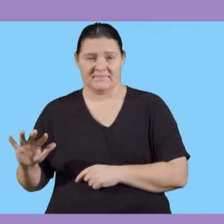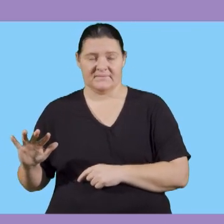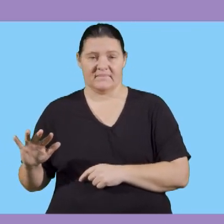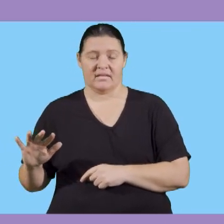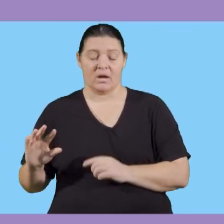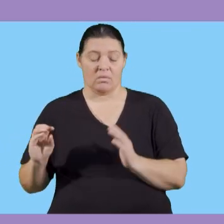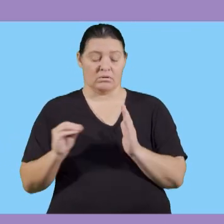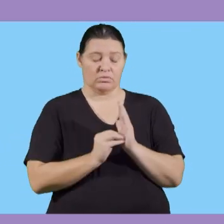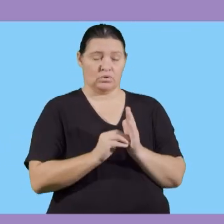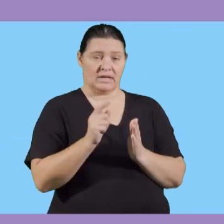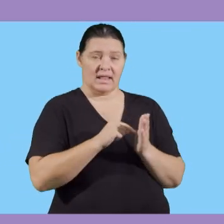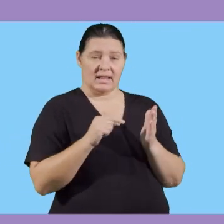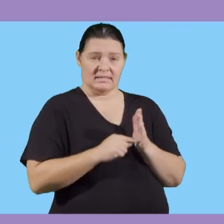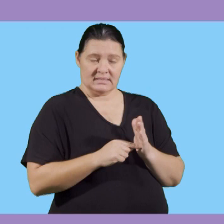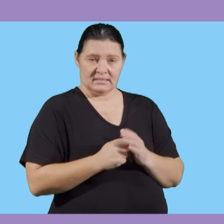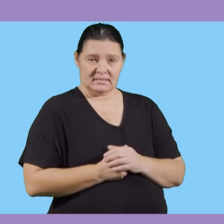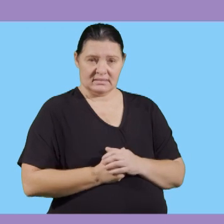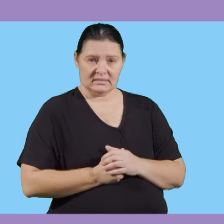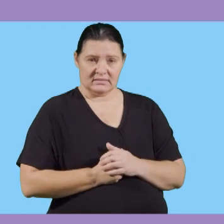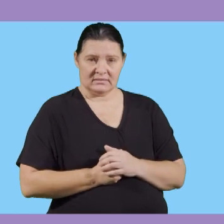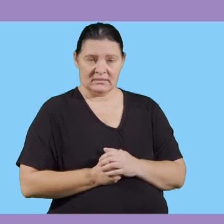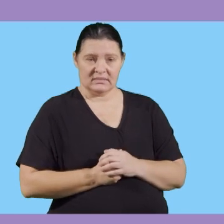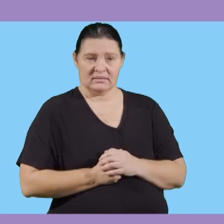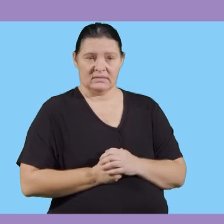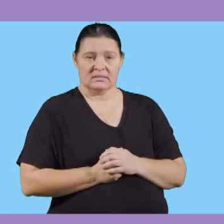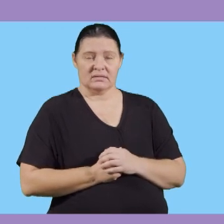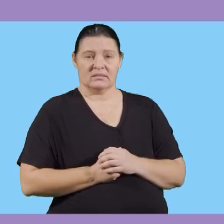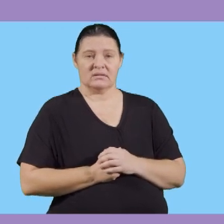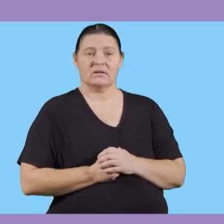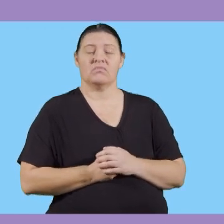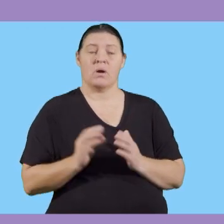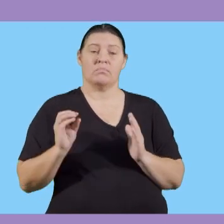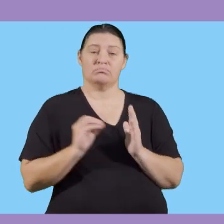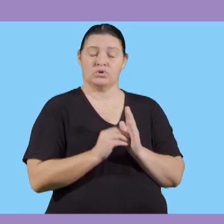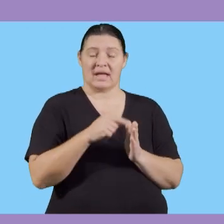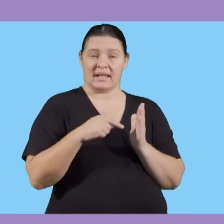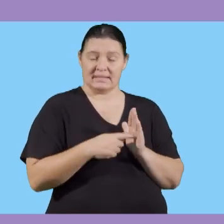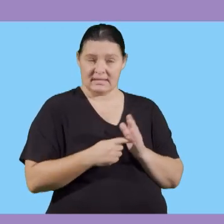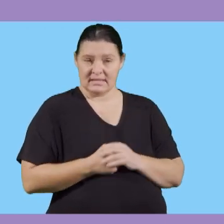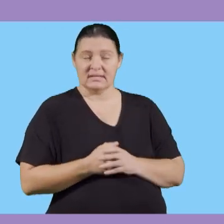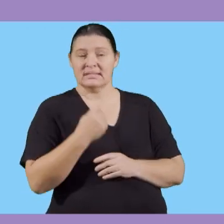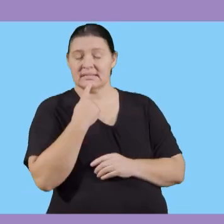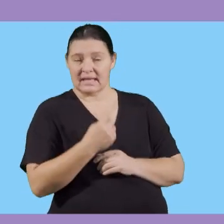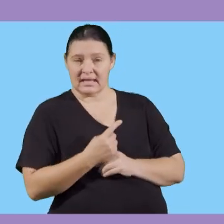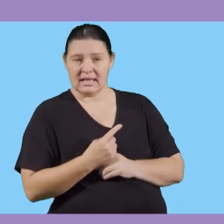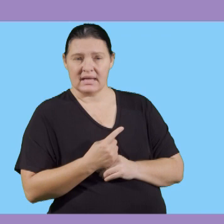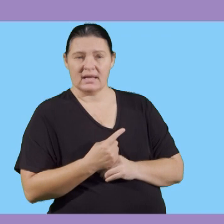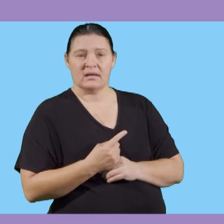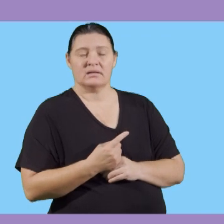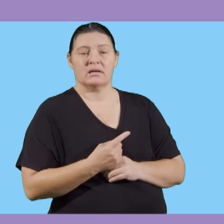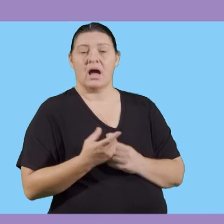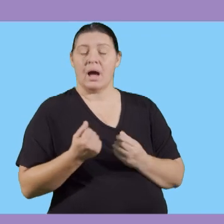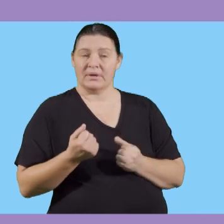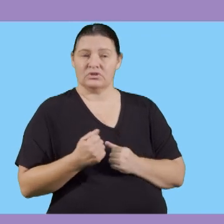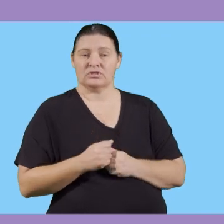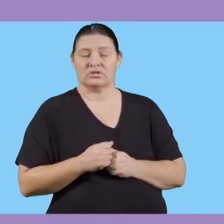255 rands. And when you 255, sorry. And when you punch that into your calculator exactly as it is,